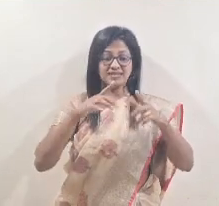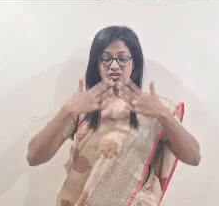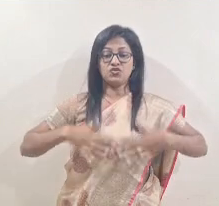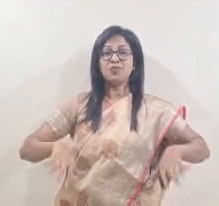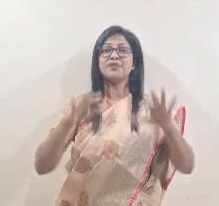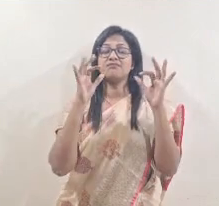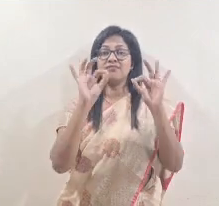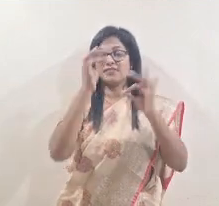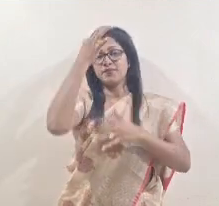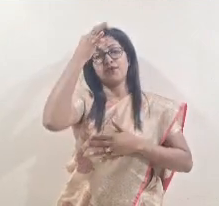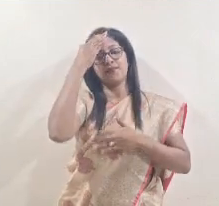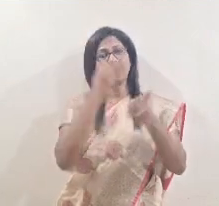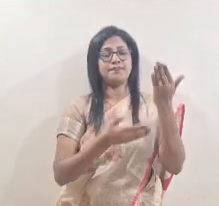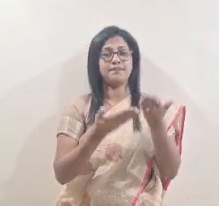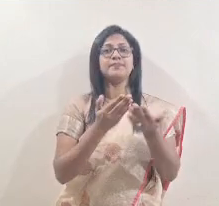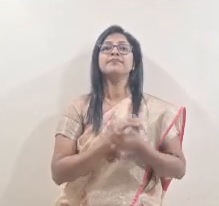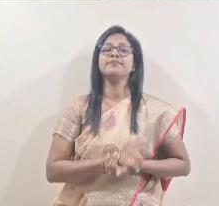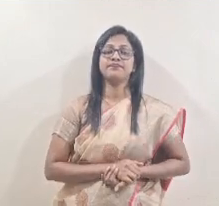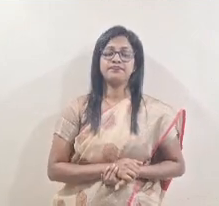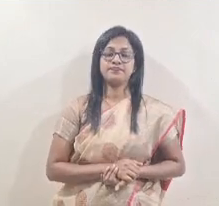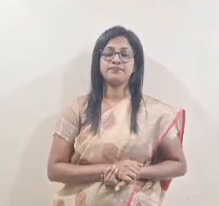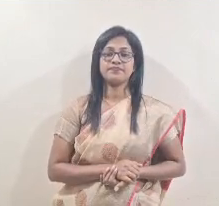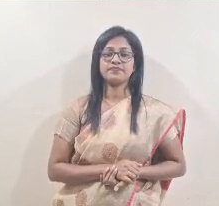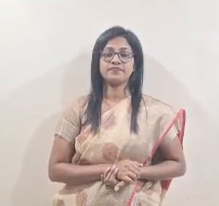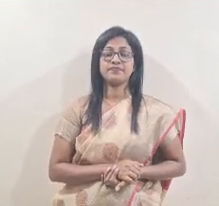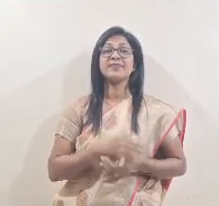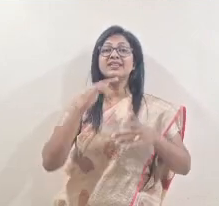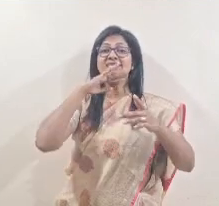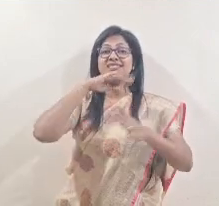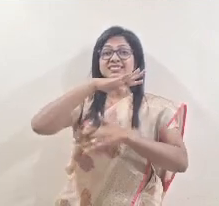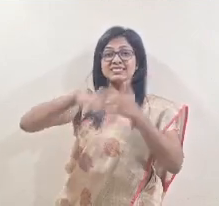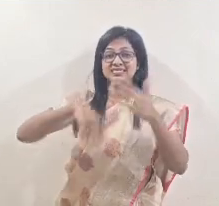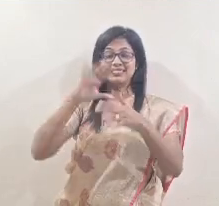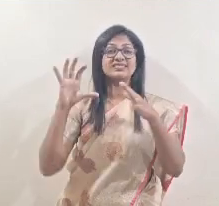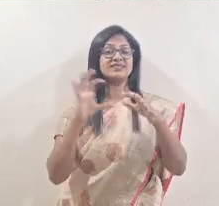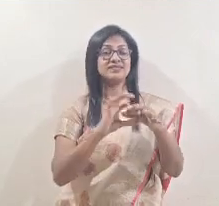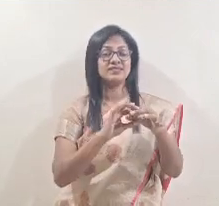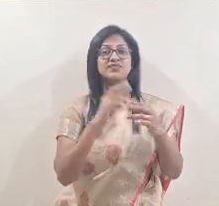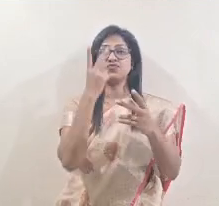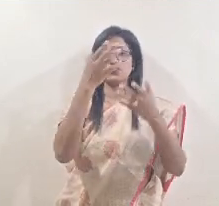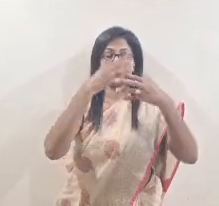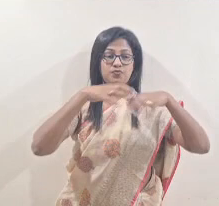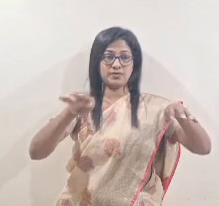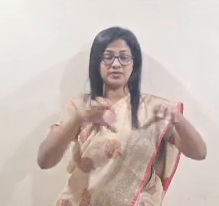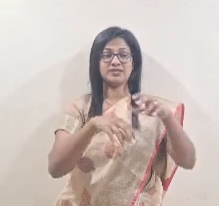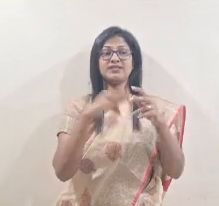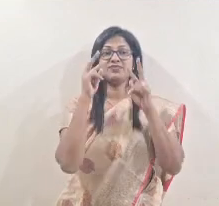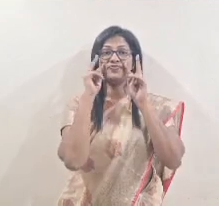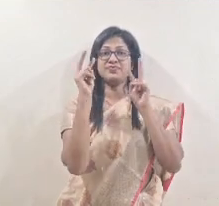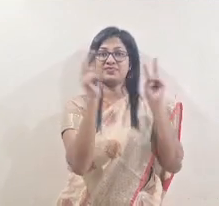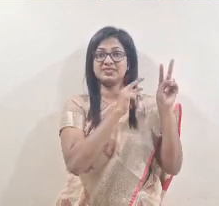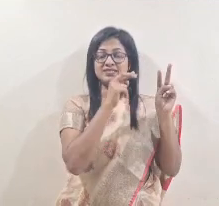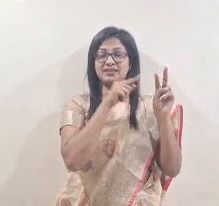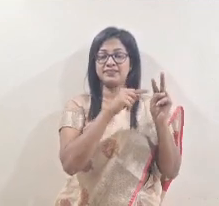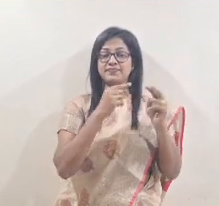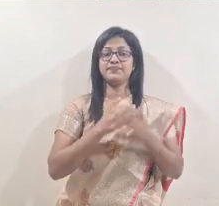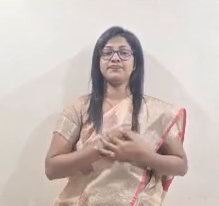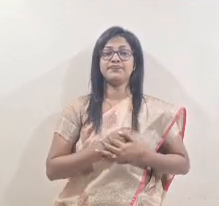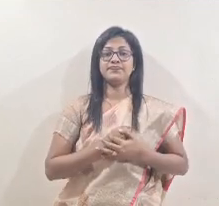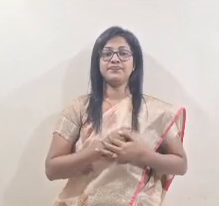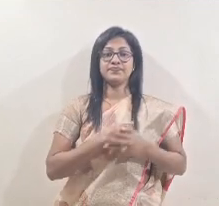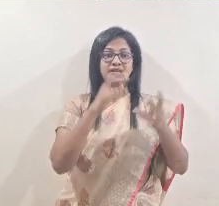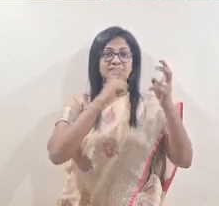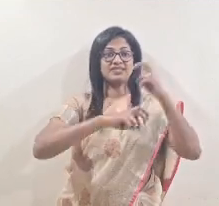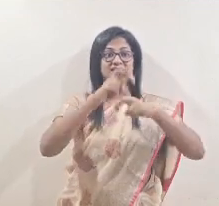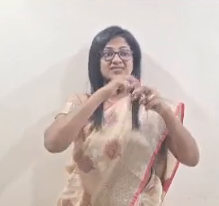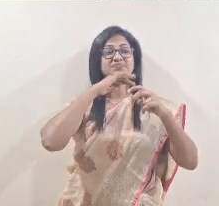human health. And basically the emissions are categorized into 2 categories. You can see that from